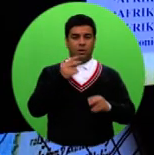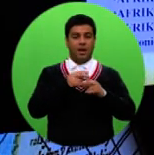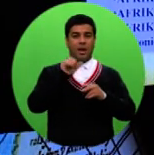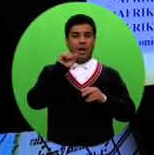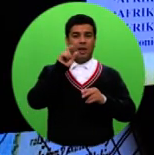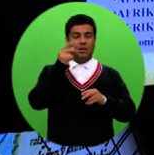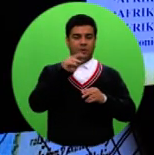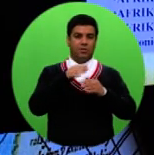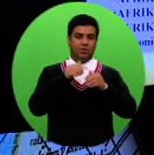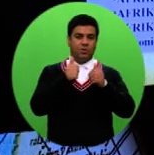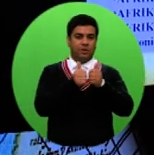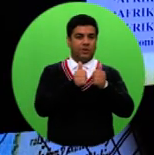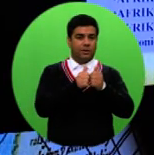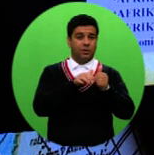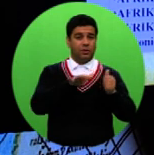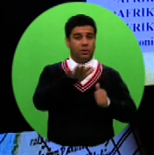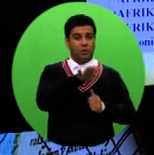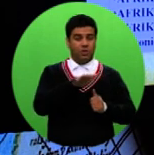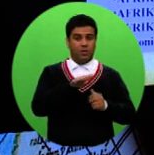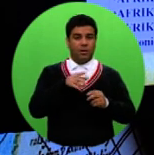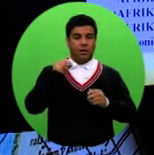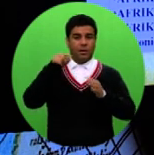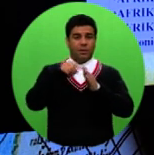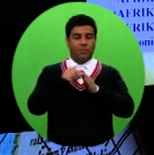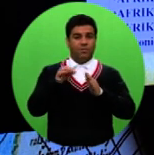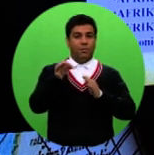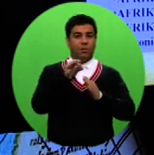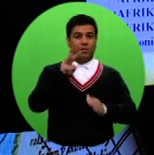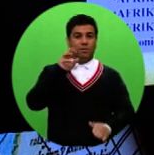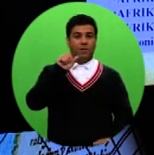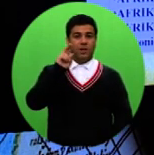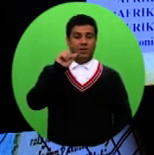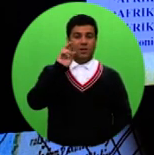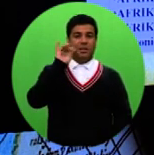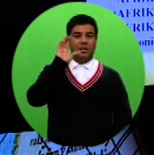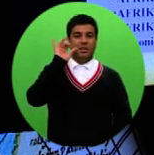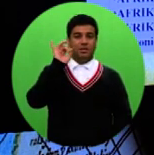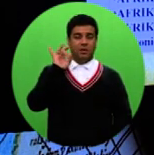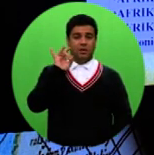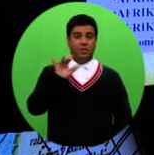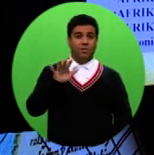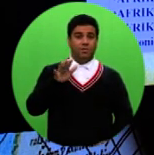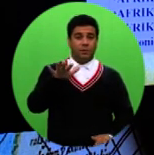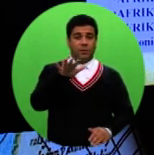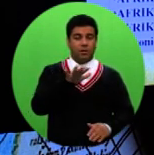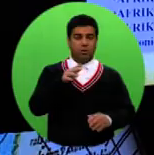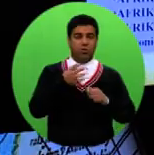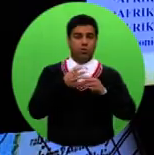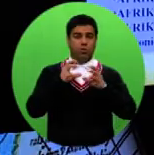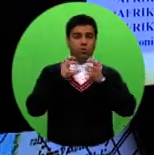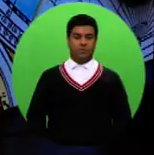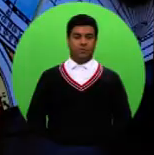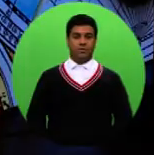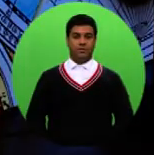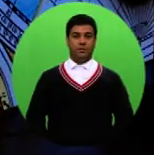Osiyodan ajralib turadi. Afrikadagi Madagaskar oroli maydoni jihatdan dunyoda 4-chi o'rinda